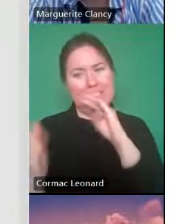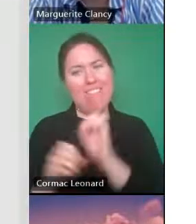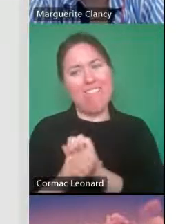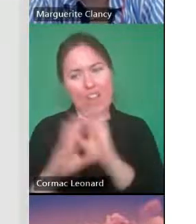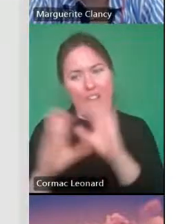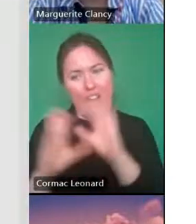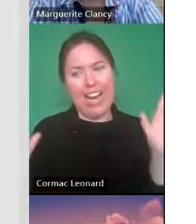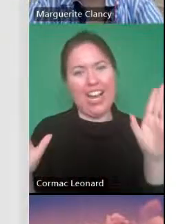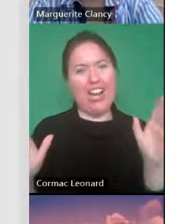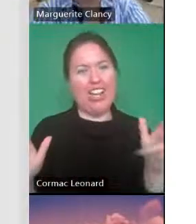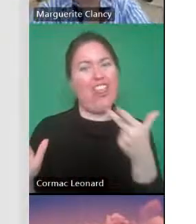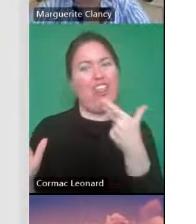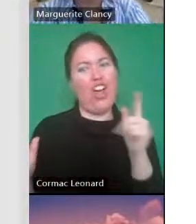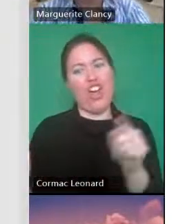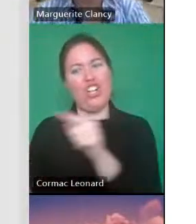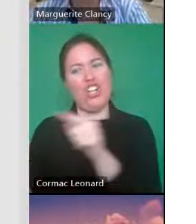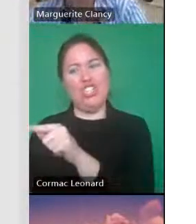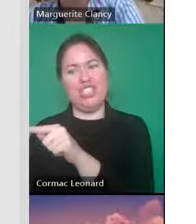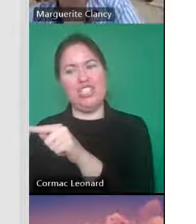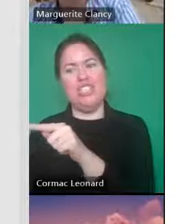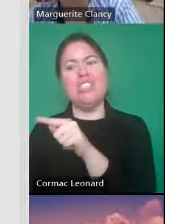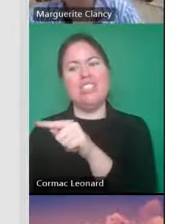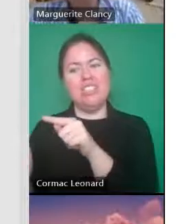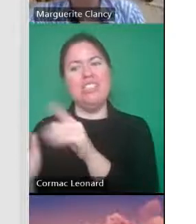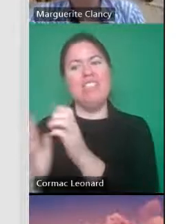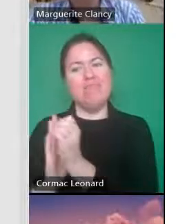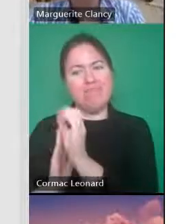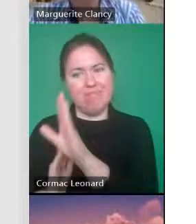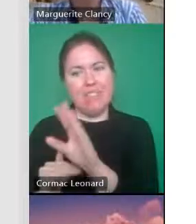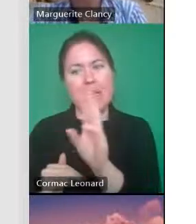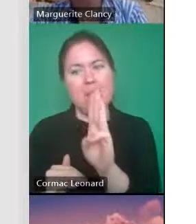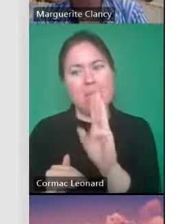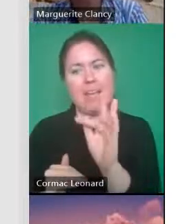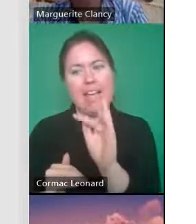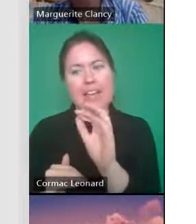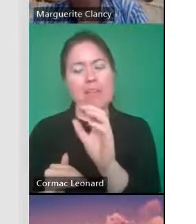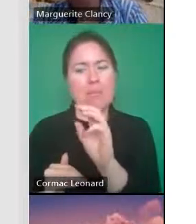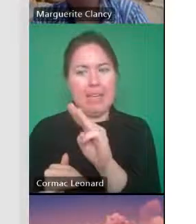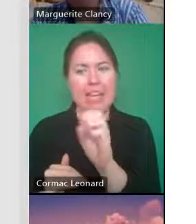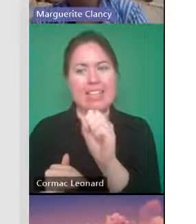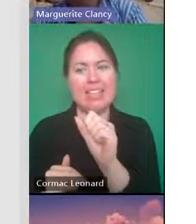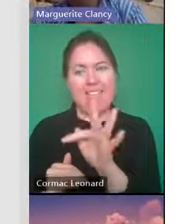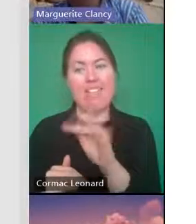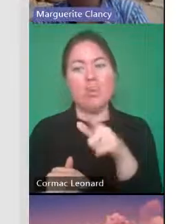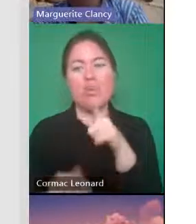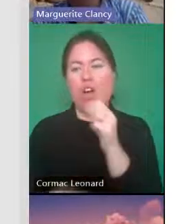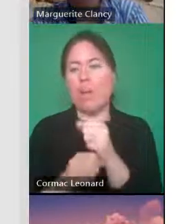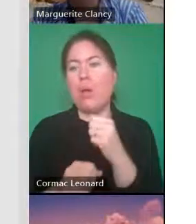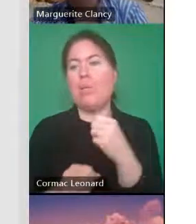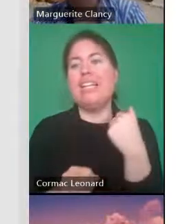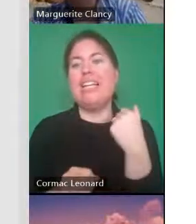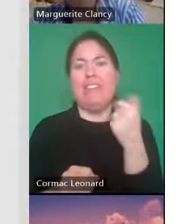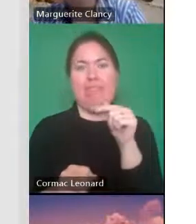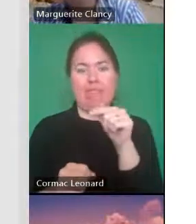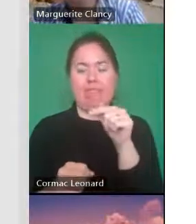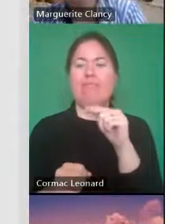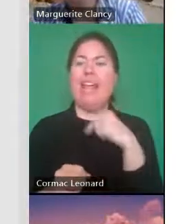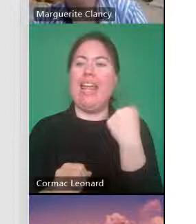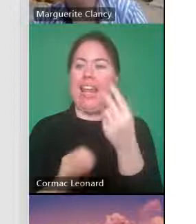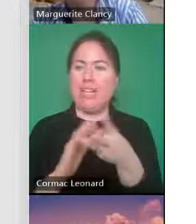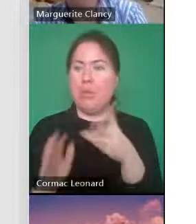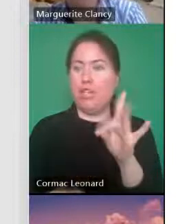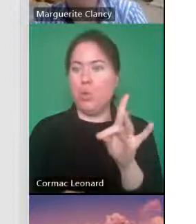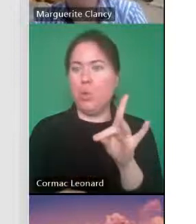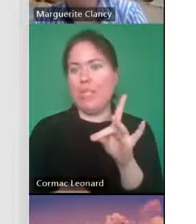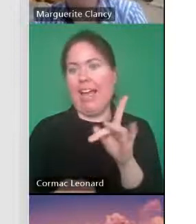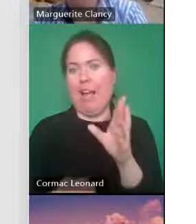you're under the latter one, which is submitting a PSF, which we will cover in next detail week. on Tuesday, and it will be